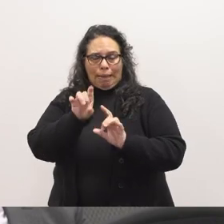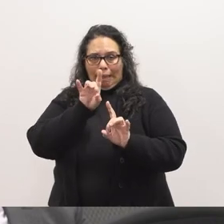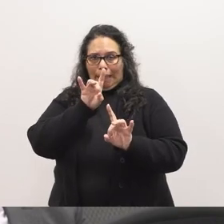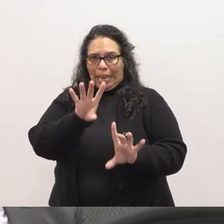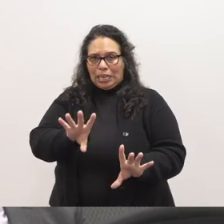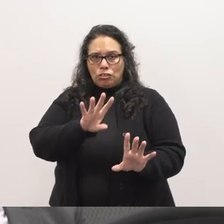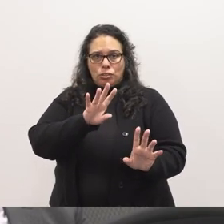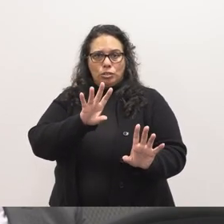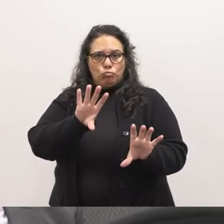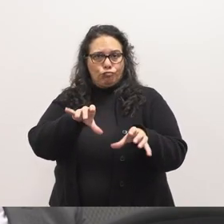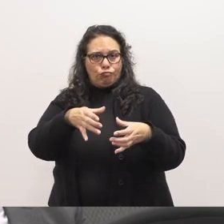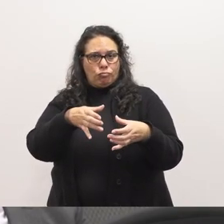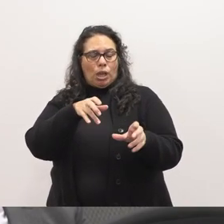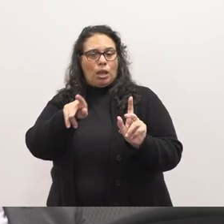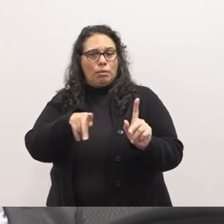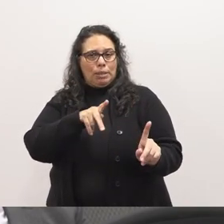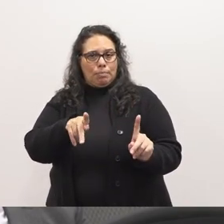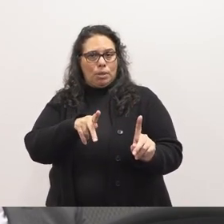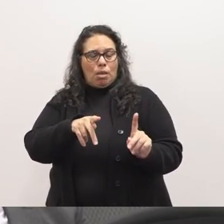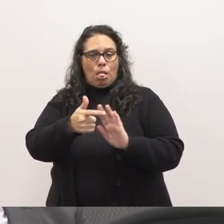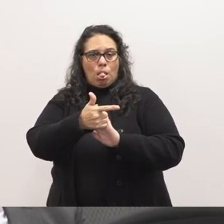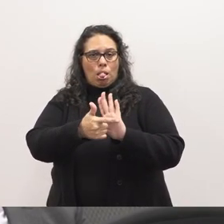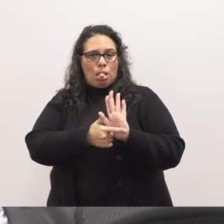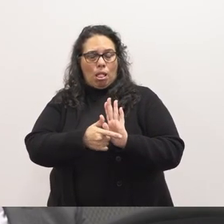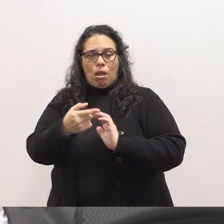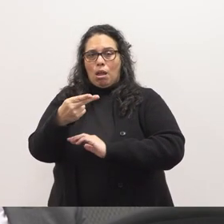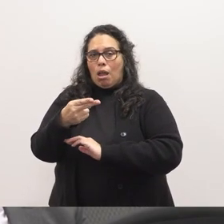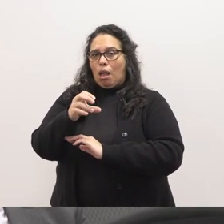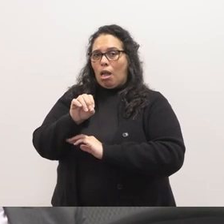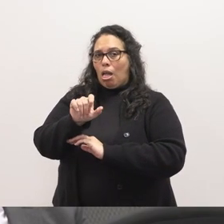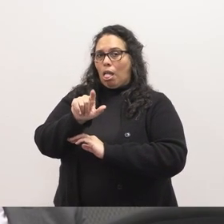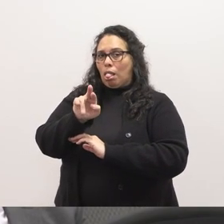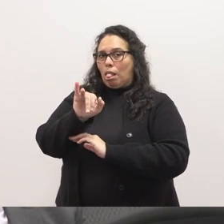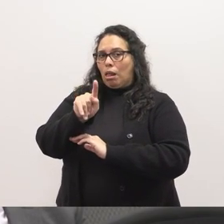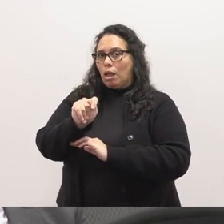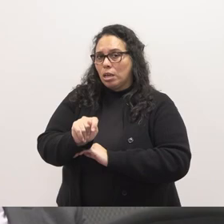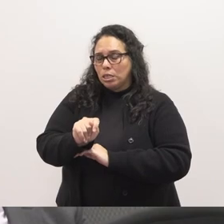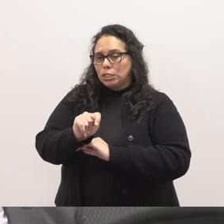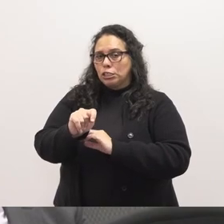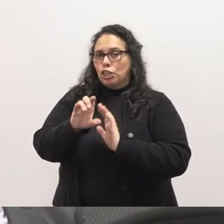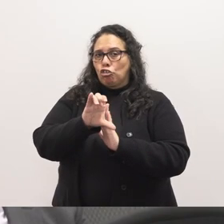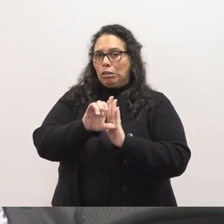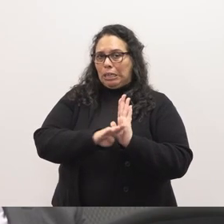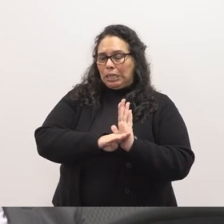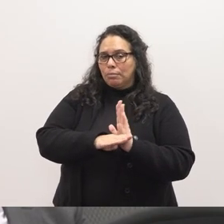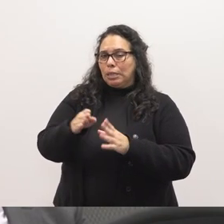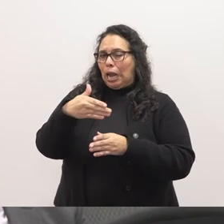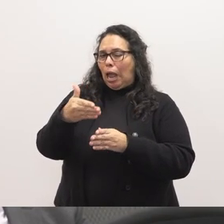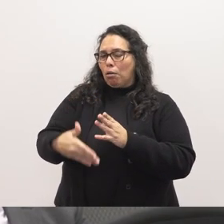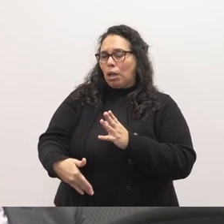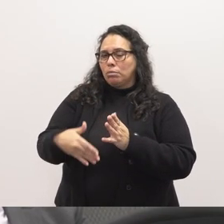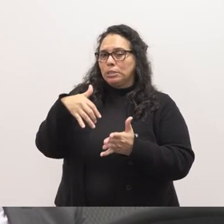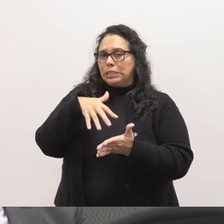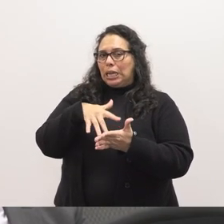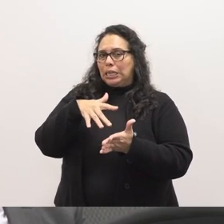a people. And since the law of Holocaust curriculum was put into place, there are outcome studies that show these